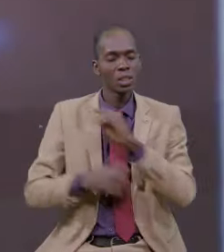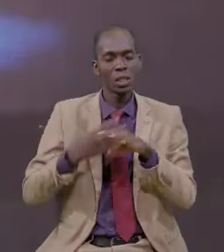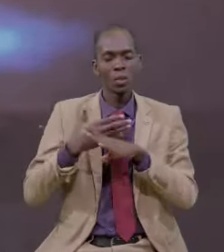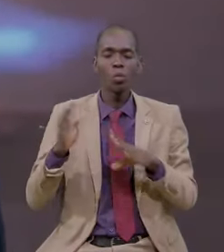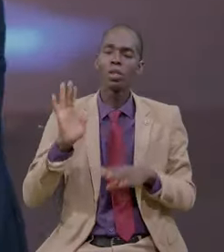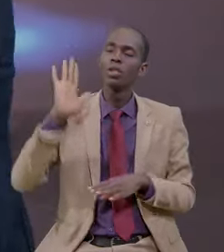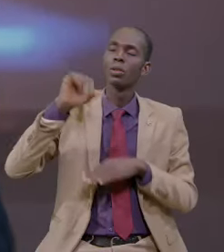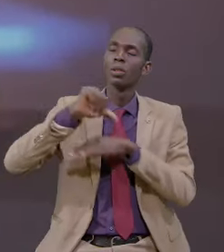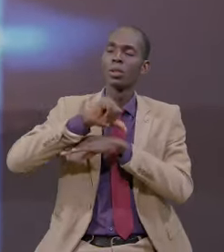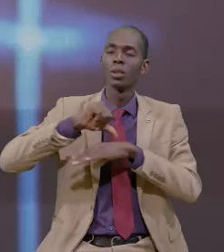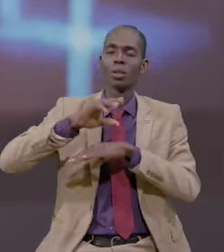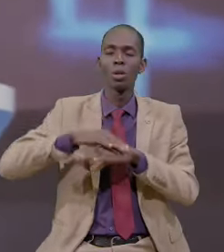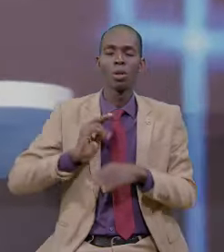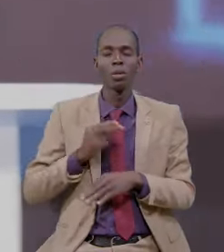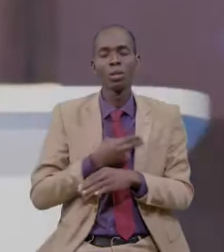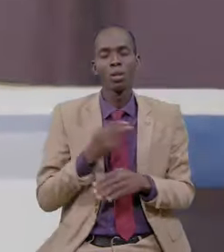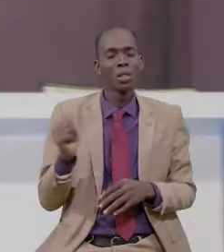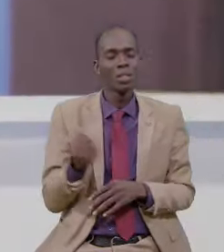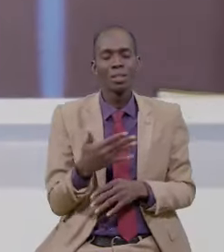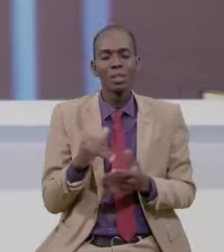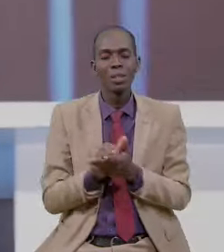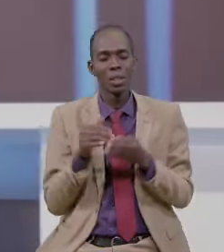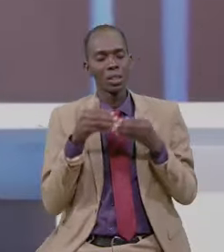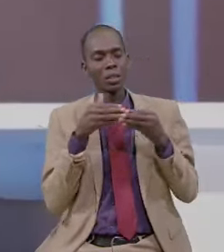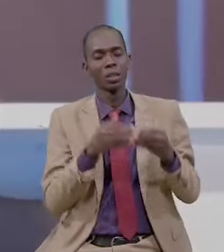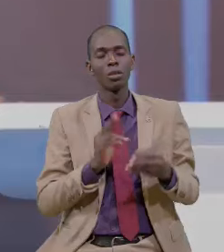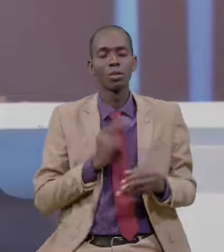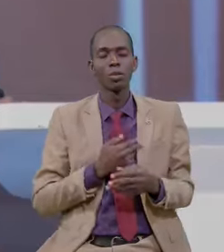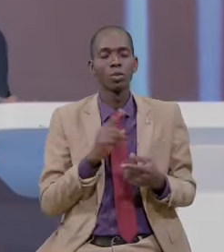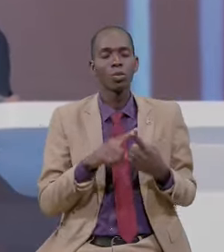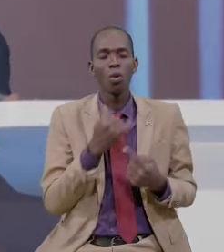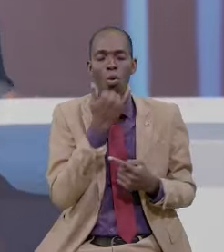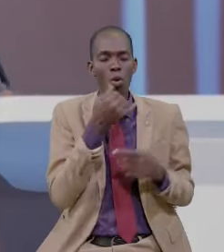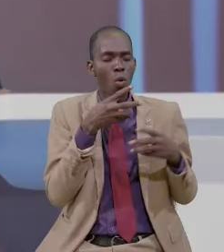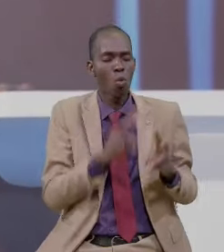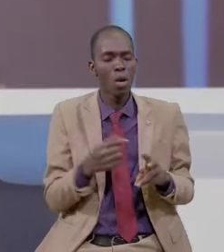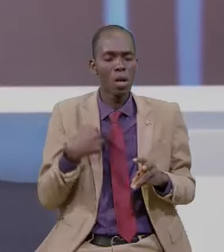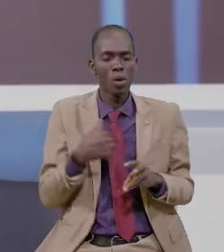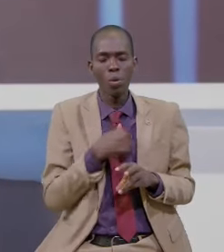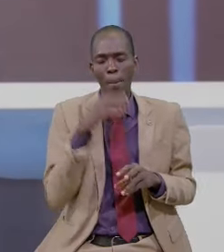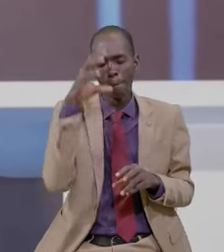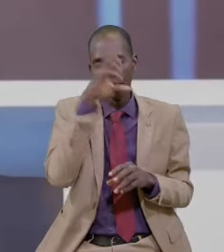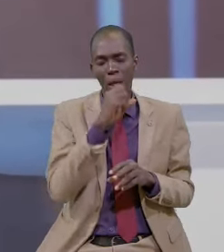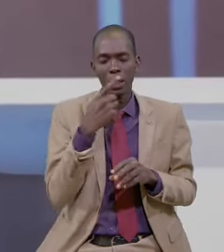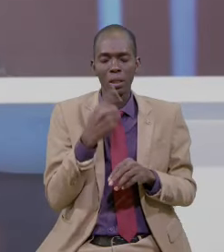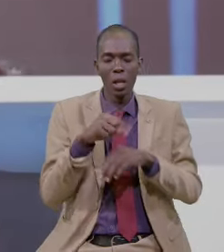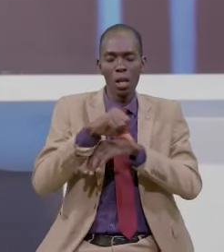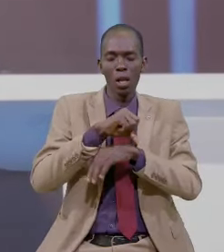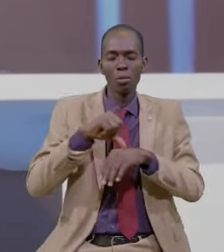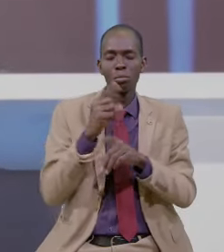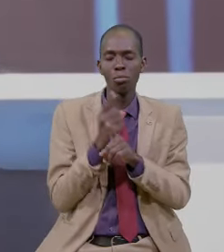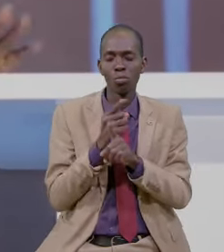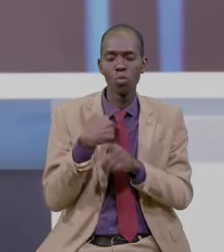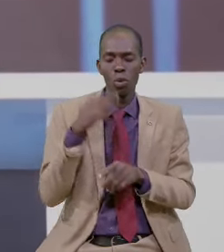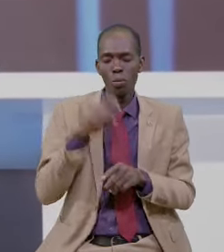that makes us to go the wrong way and we don't have the anointing we ought to have, the anointing in